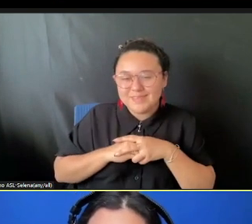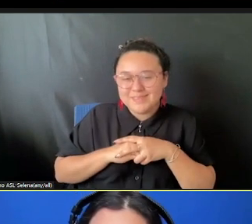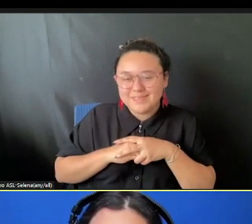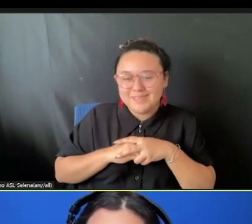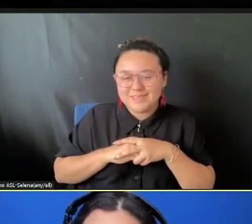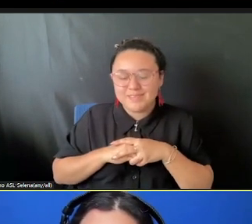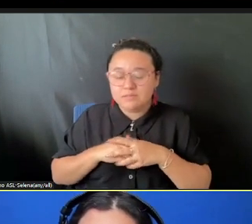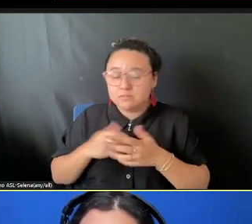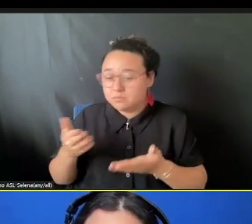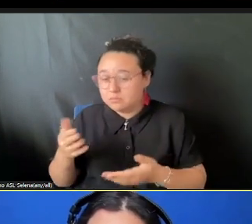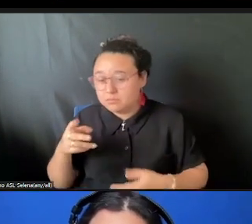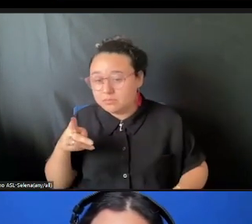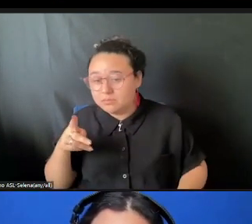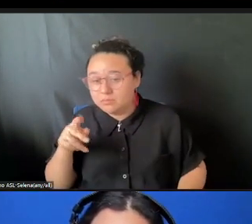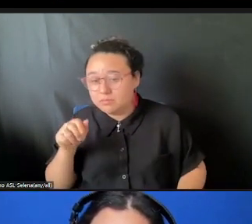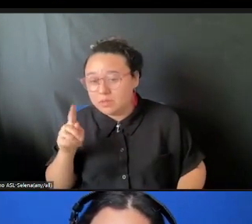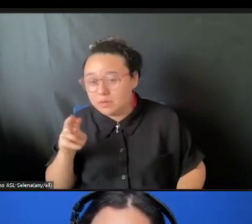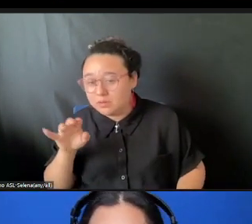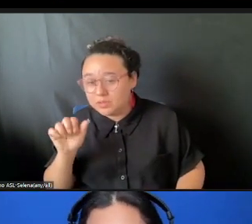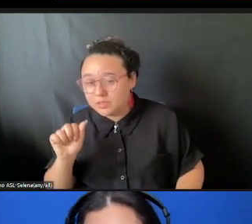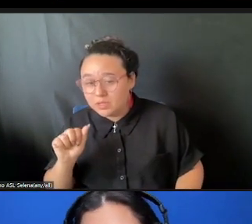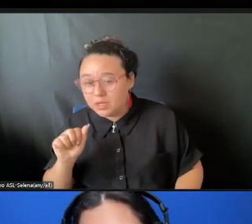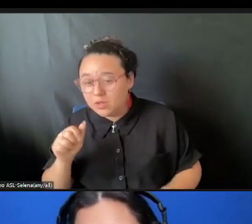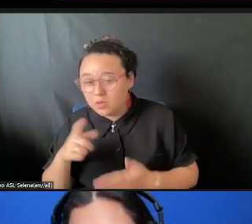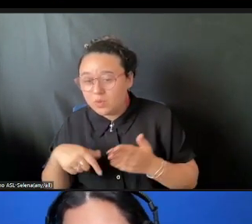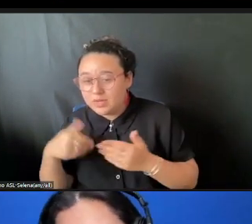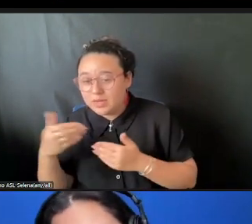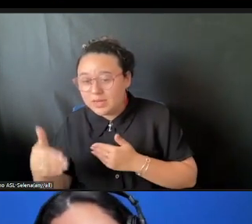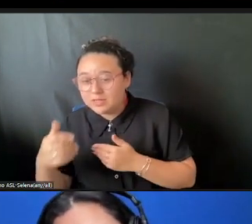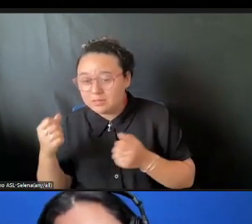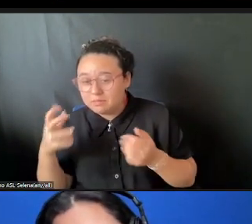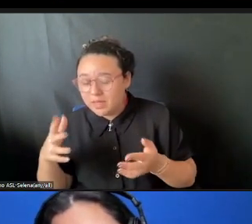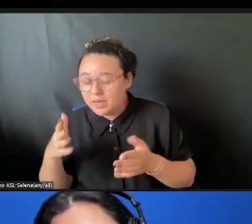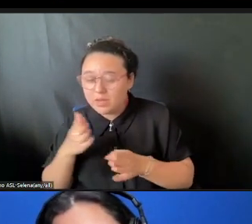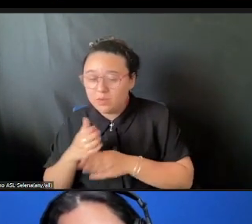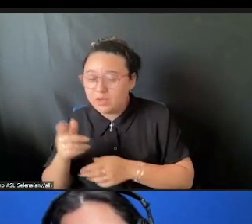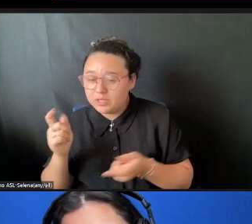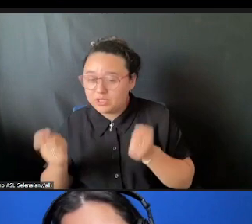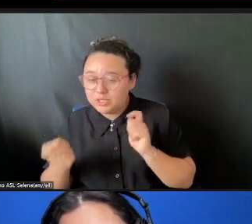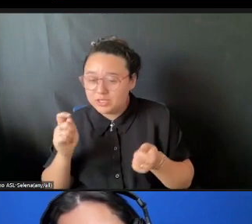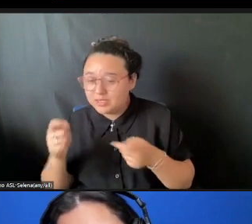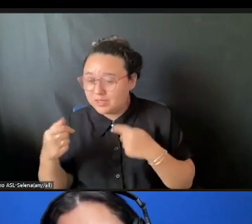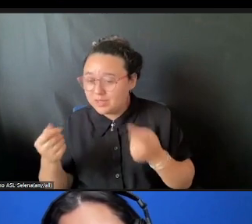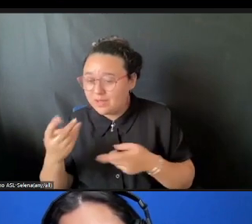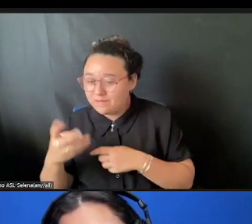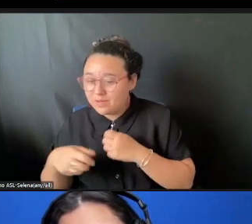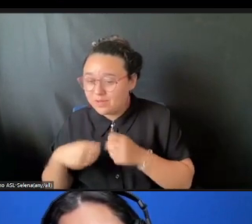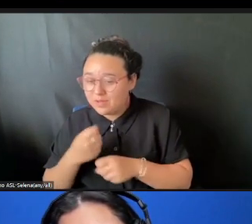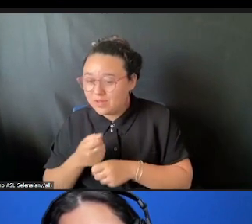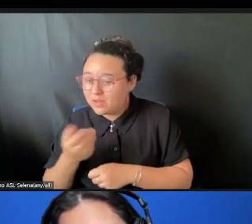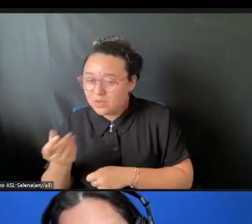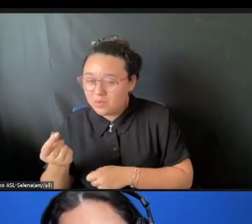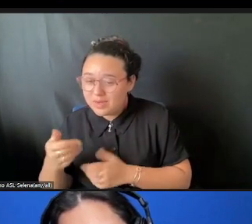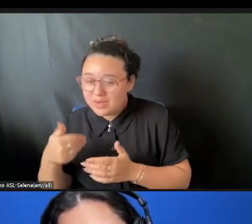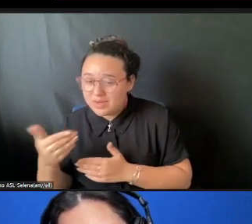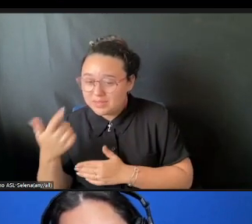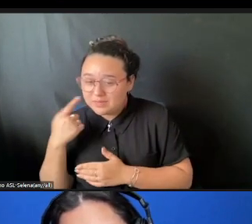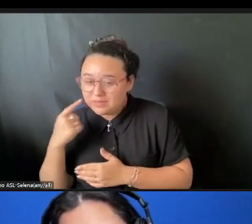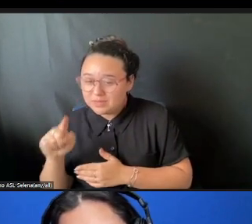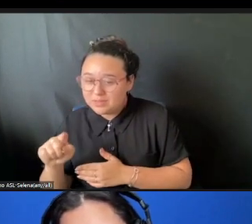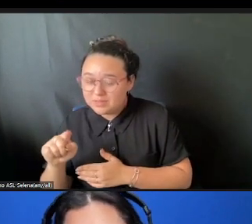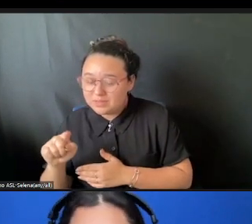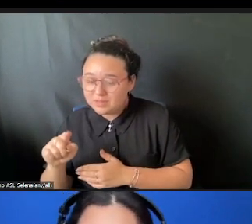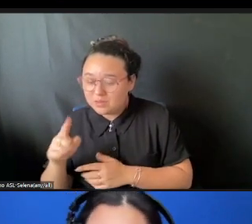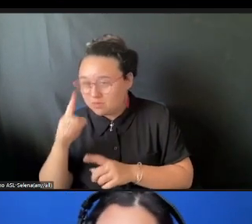Patricia, yeah. What's next for you? You've had a bunch of, you know, career moves in the last couple of years. And what is something you're hoping for or